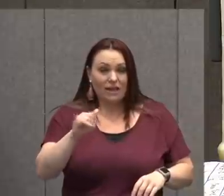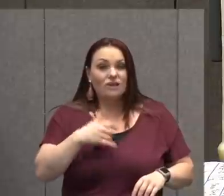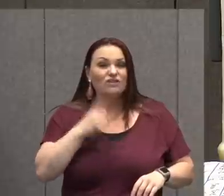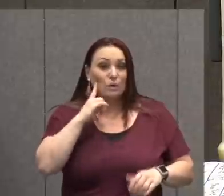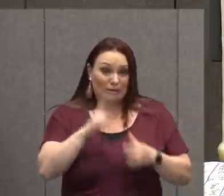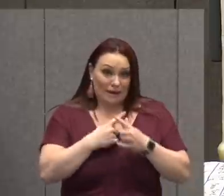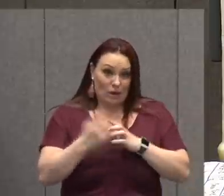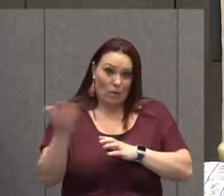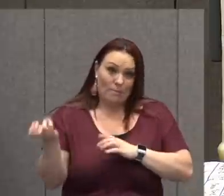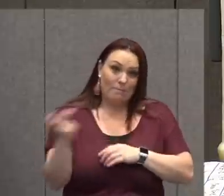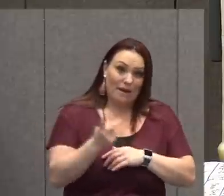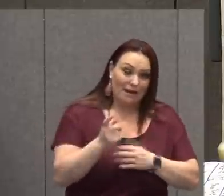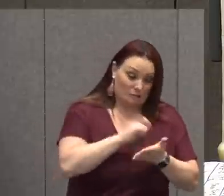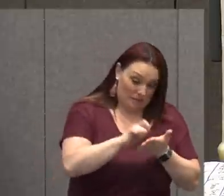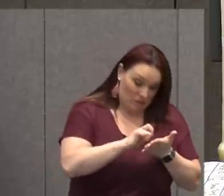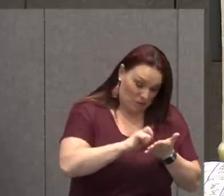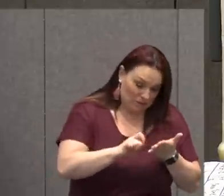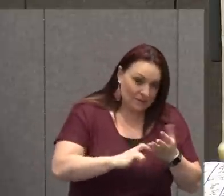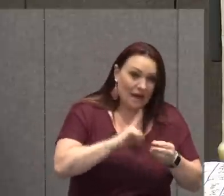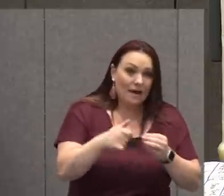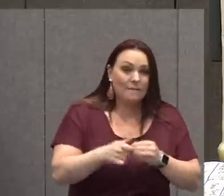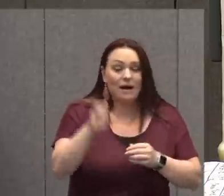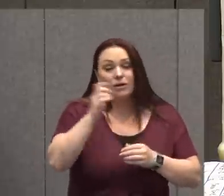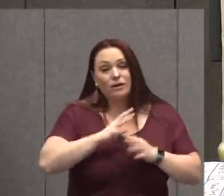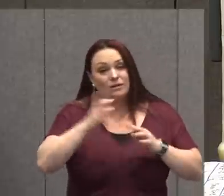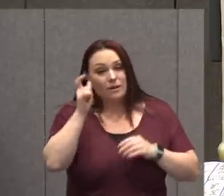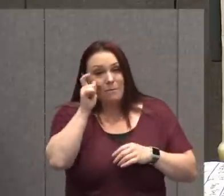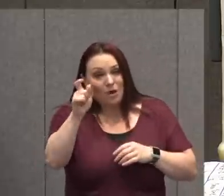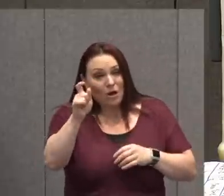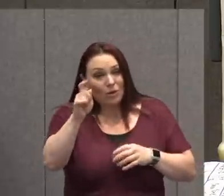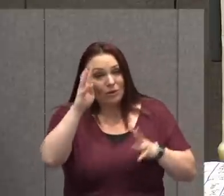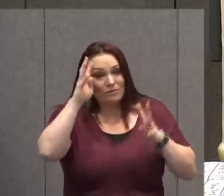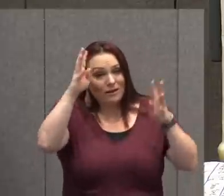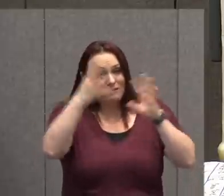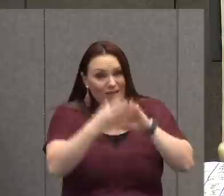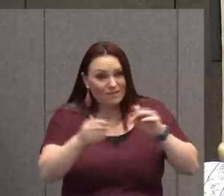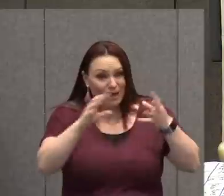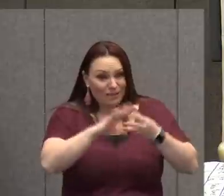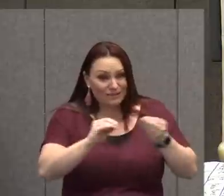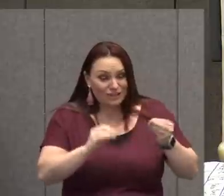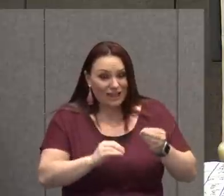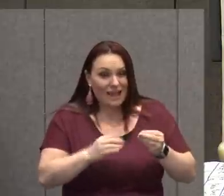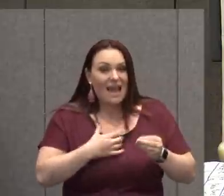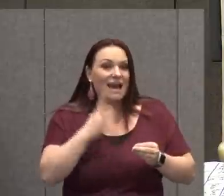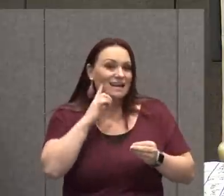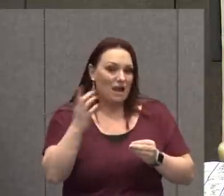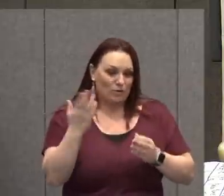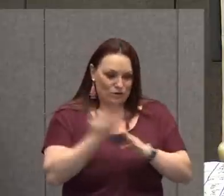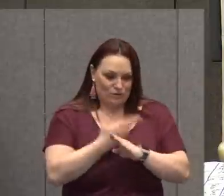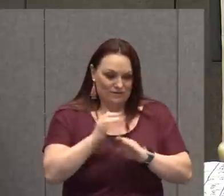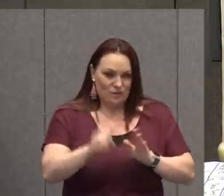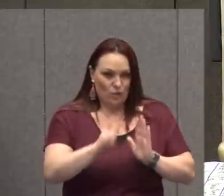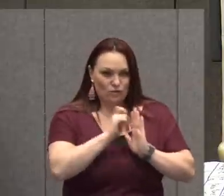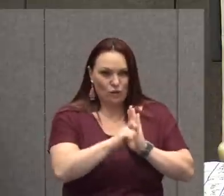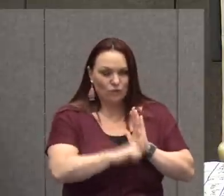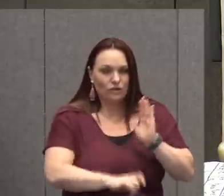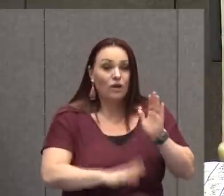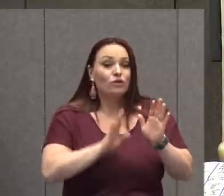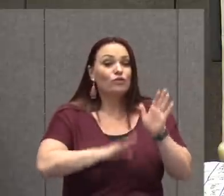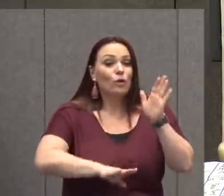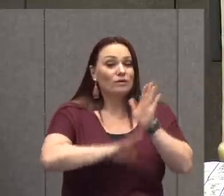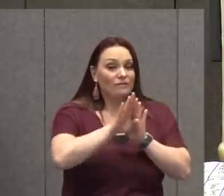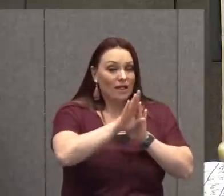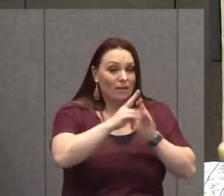and legends, and I'm going to use that information to build a totally new, different paragraph. Then my